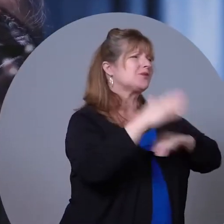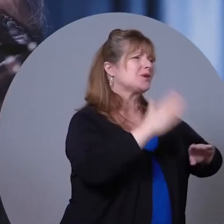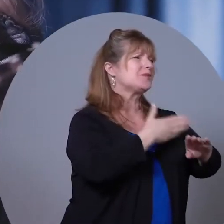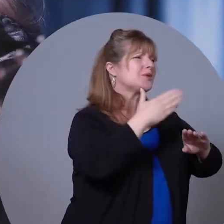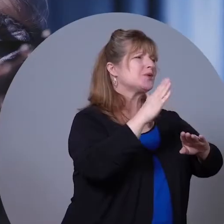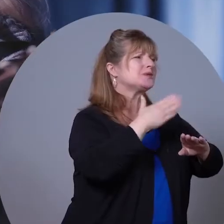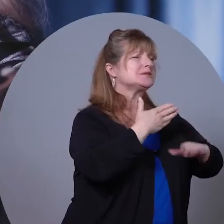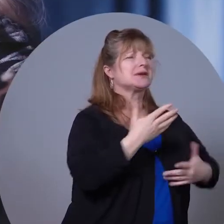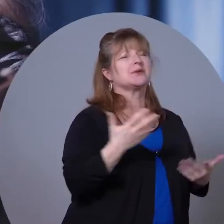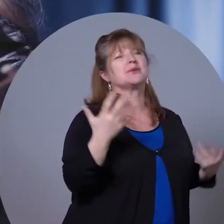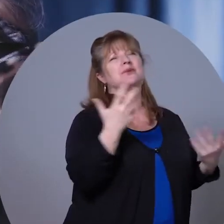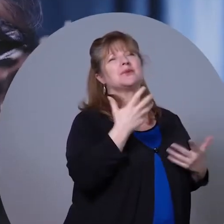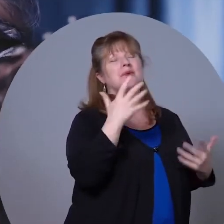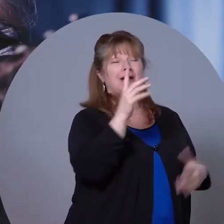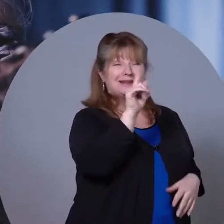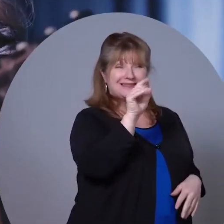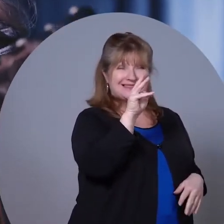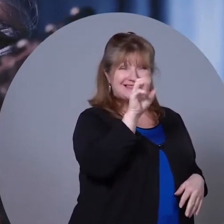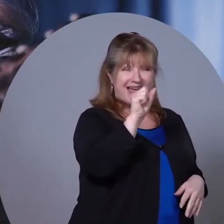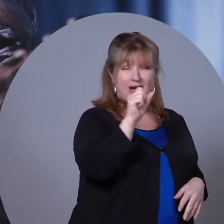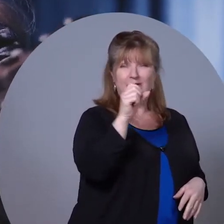and lonely when I